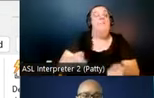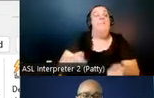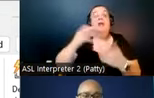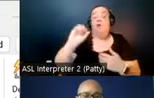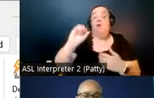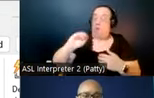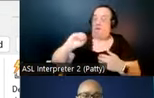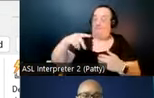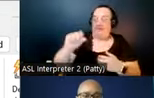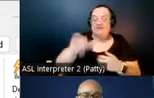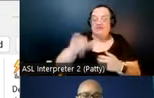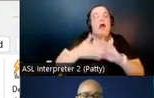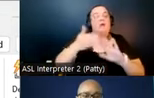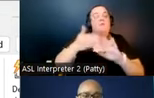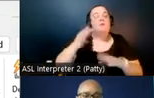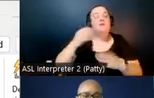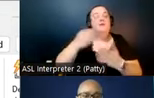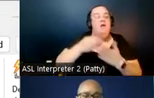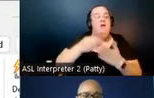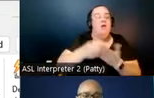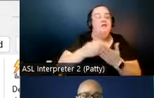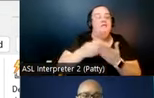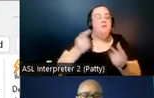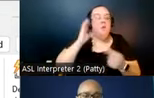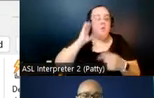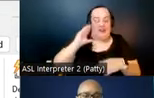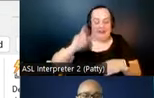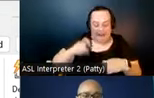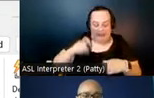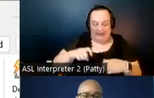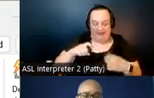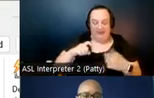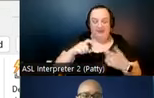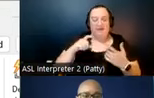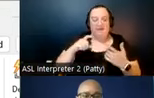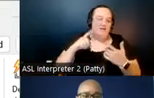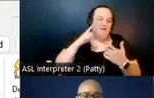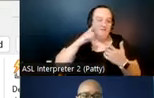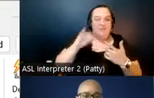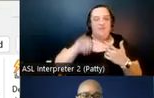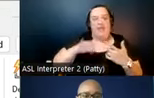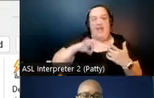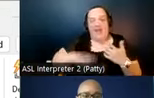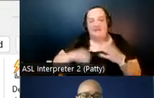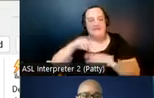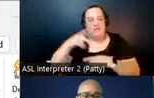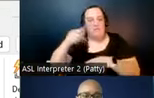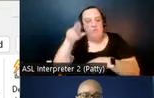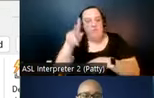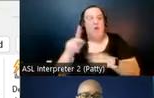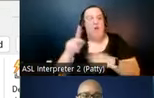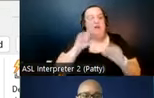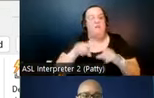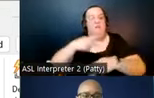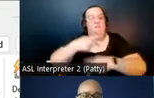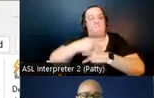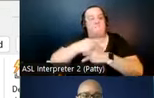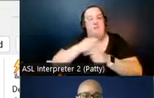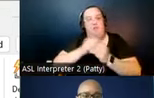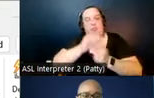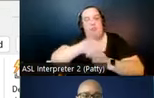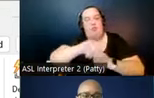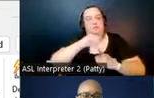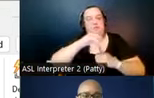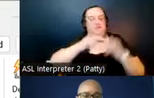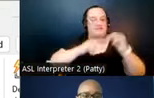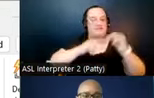or operational funds that would need to go into the assets in the park to maintain those facilities in good standing is that